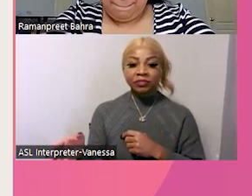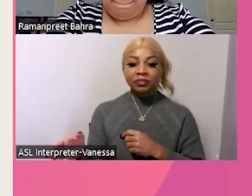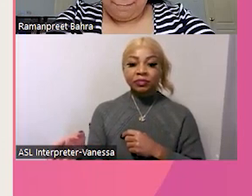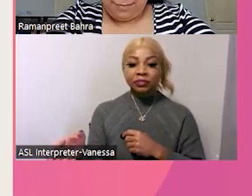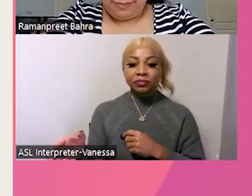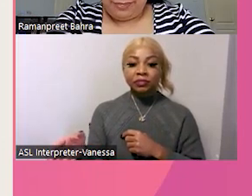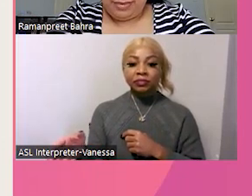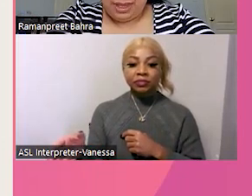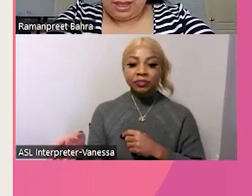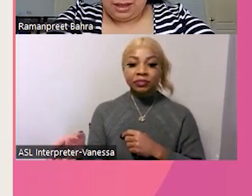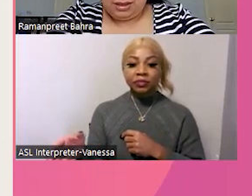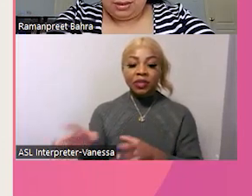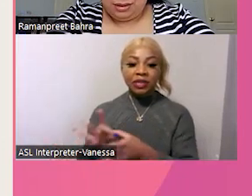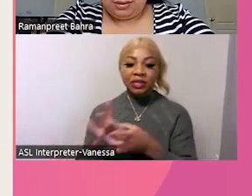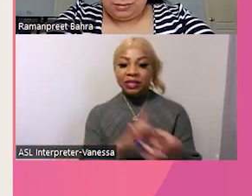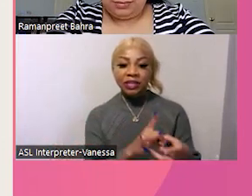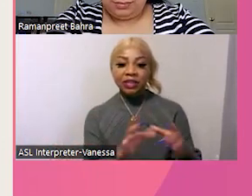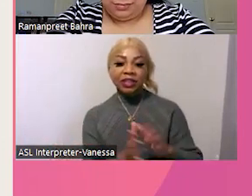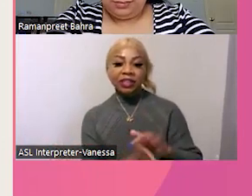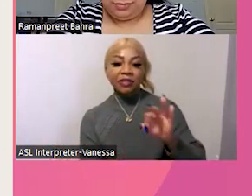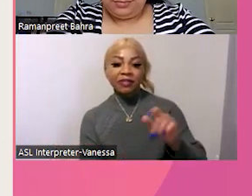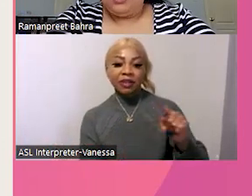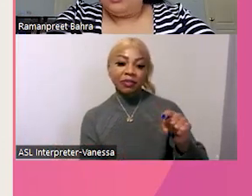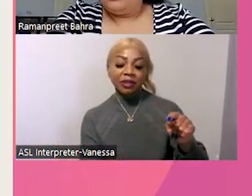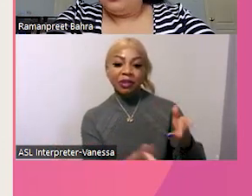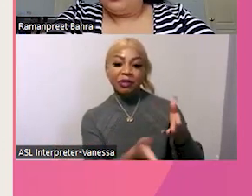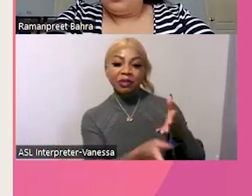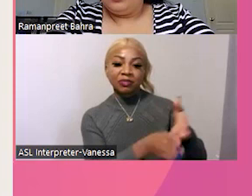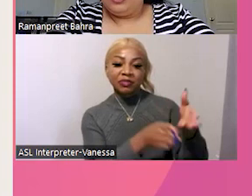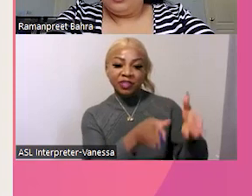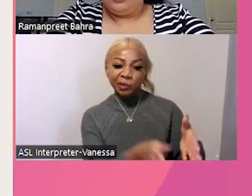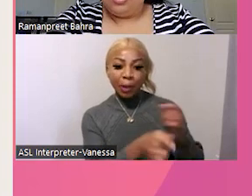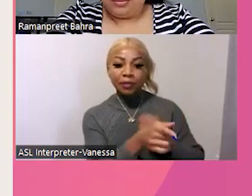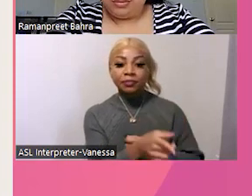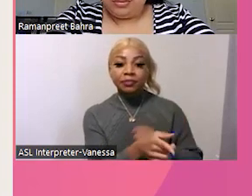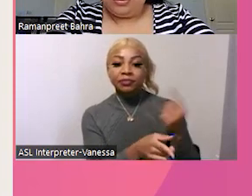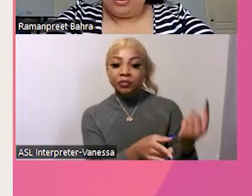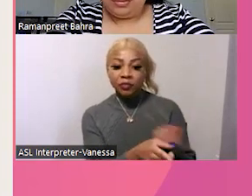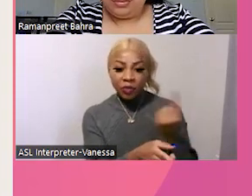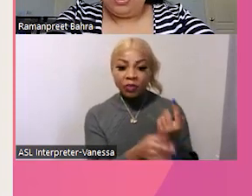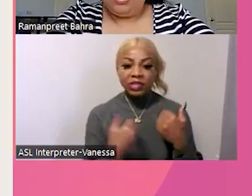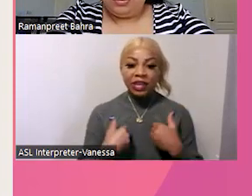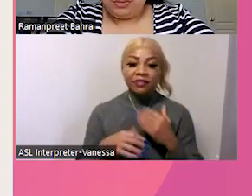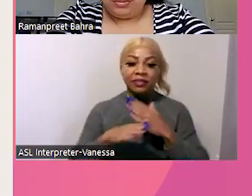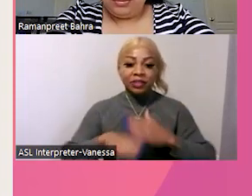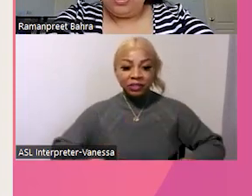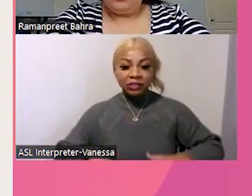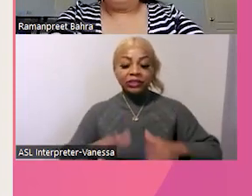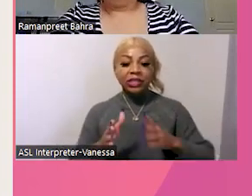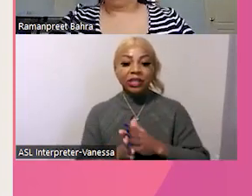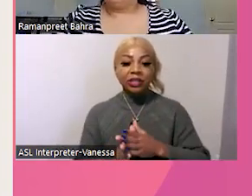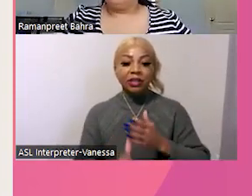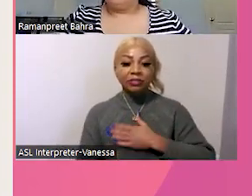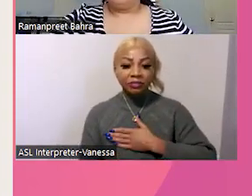in the pathologization of fat bodies. The fat body, as Samantha Murray tells us, always performs a silent confession, one of